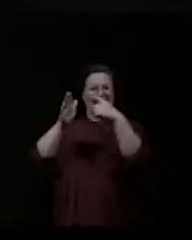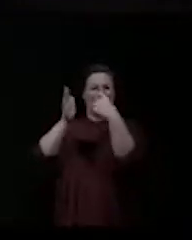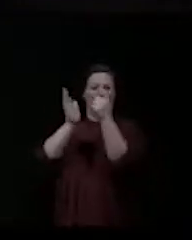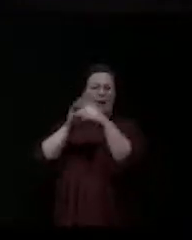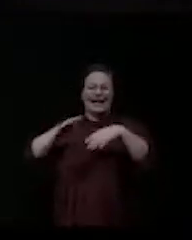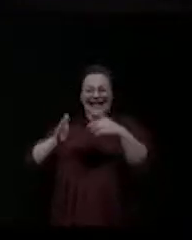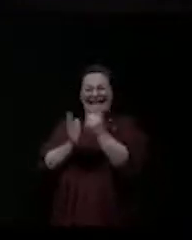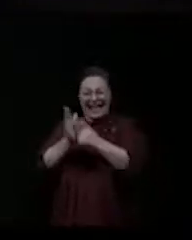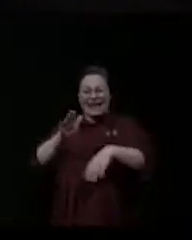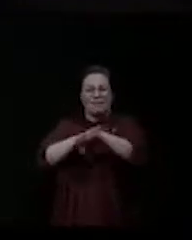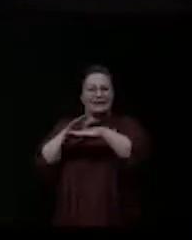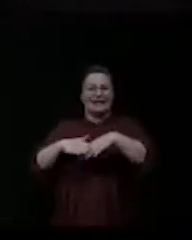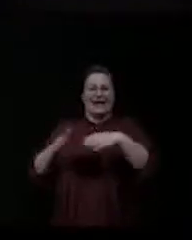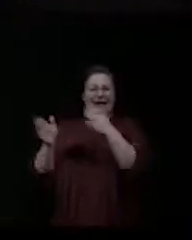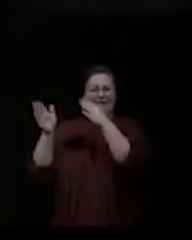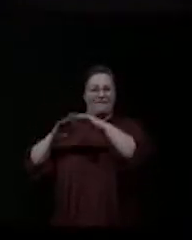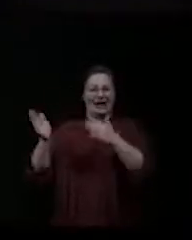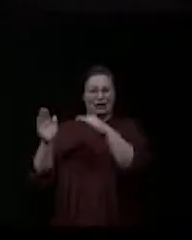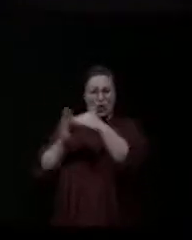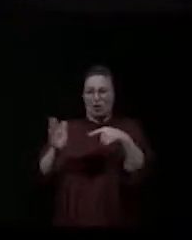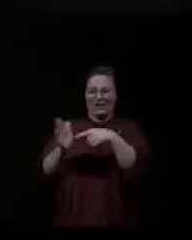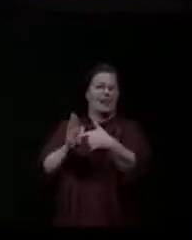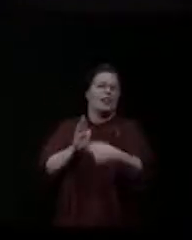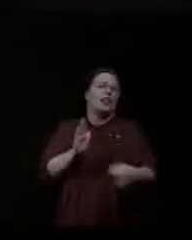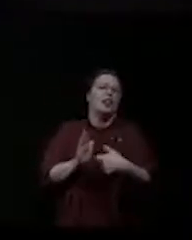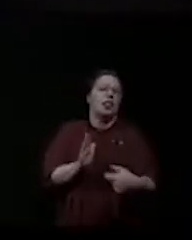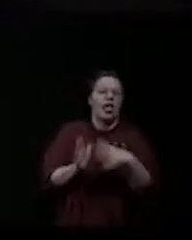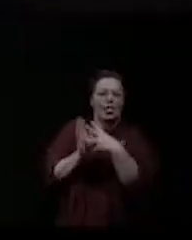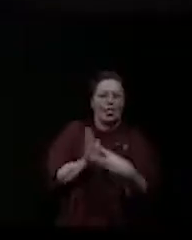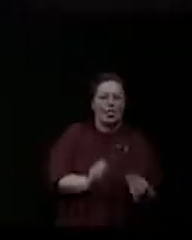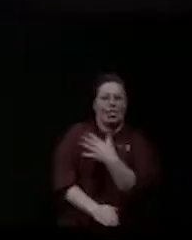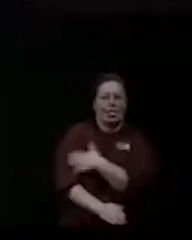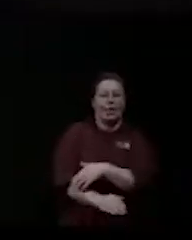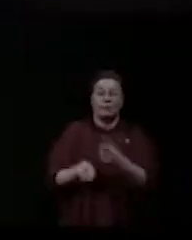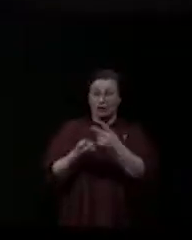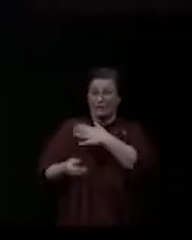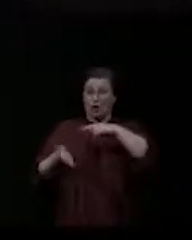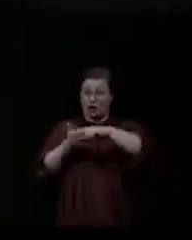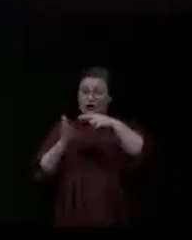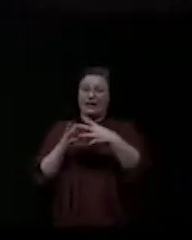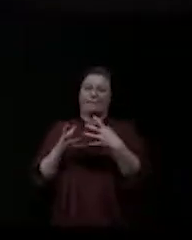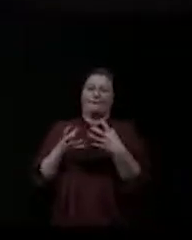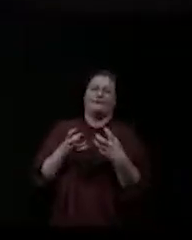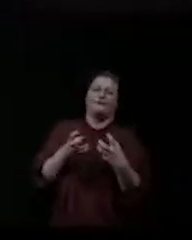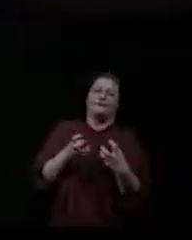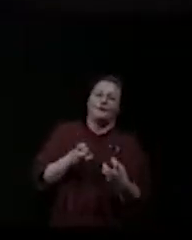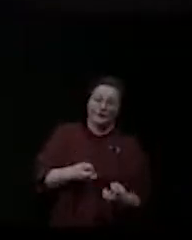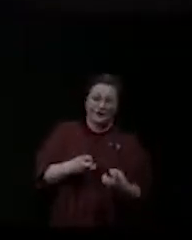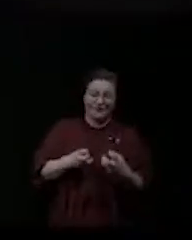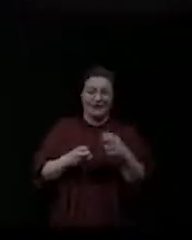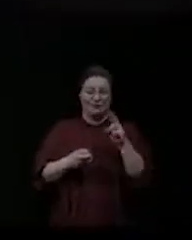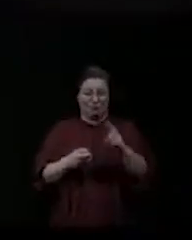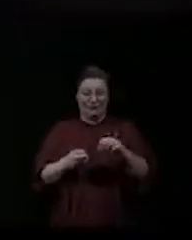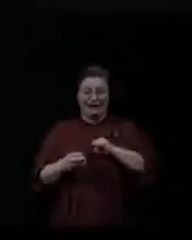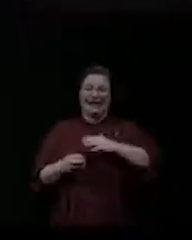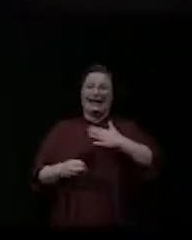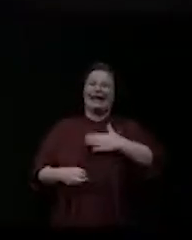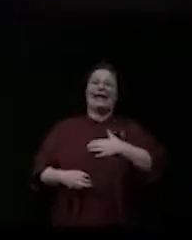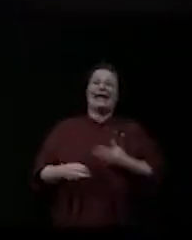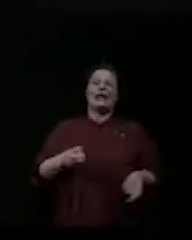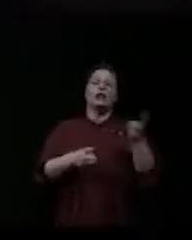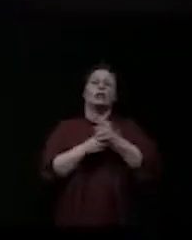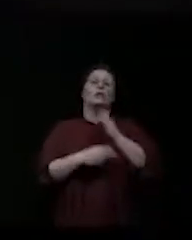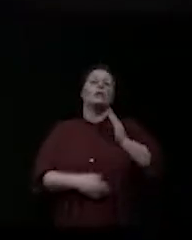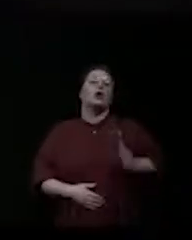order and leaves us with a system that is creaking under the weight of its own